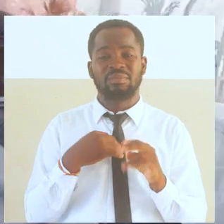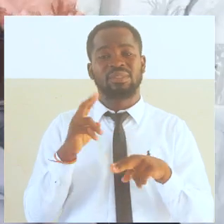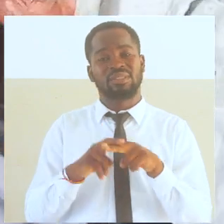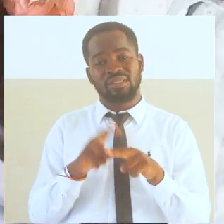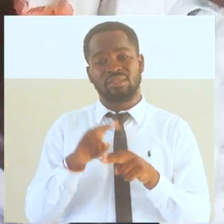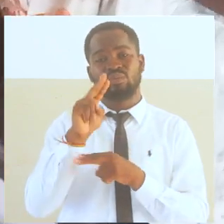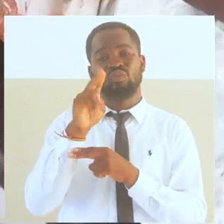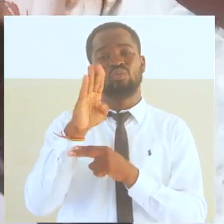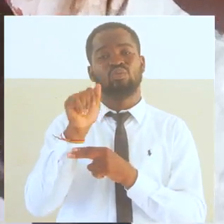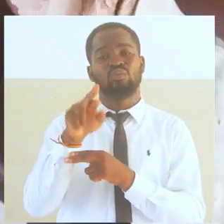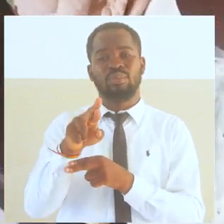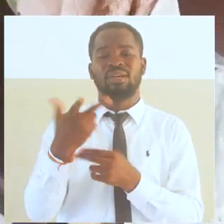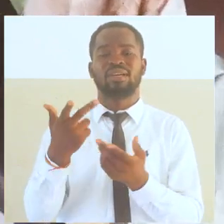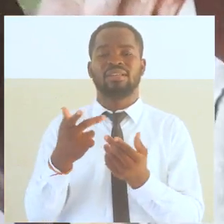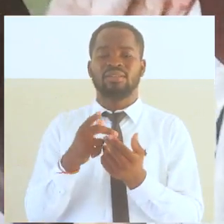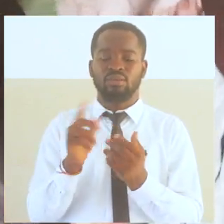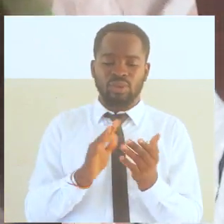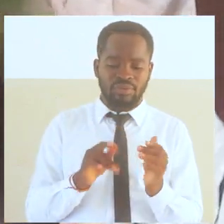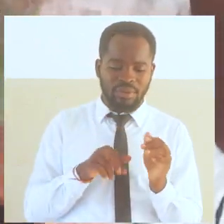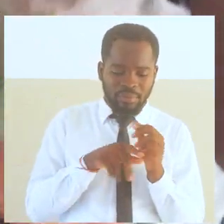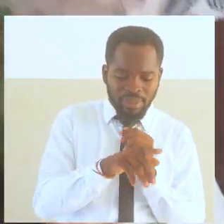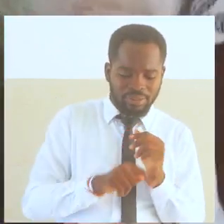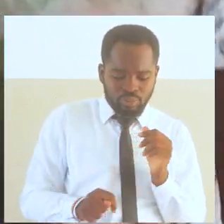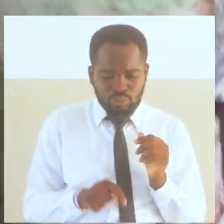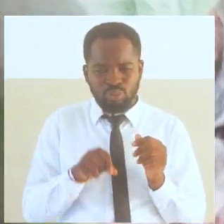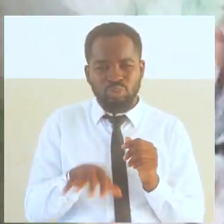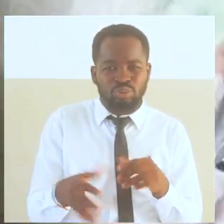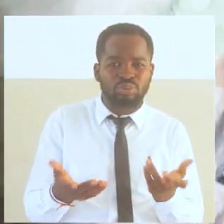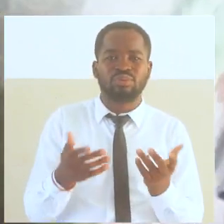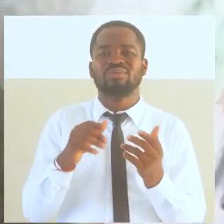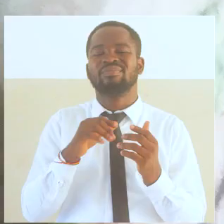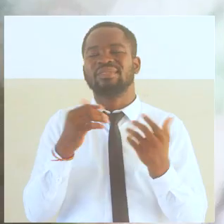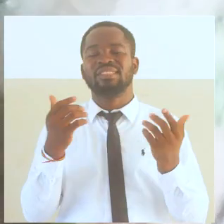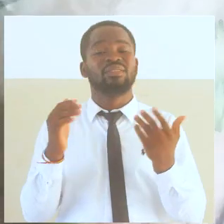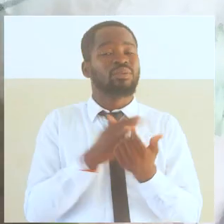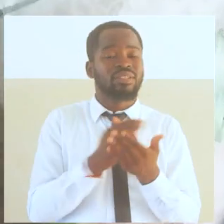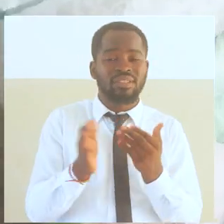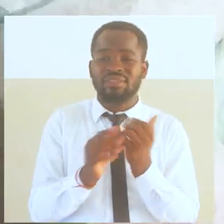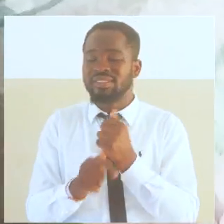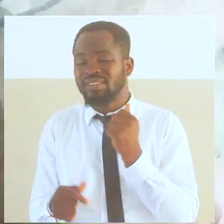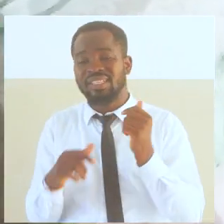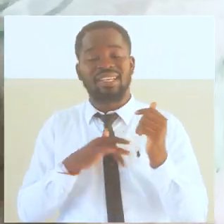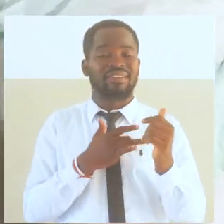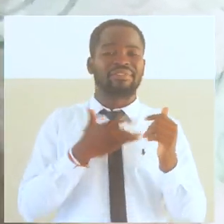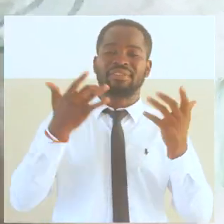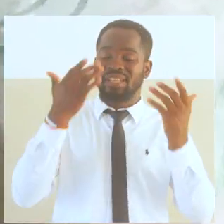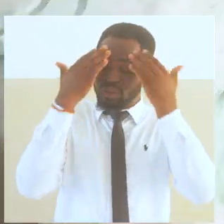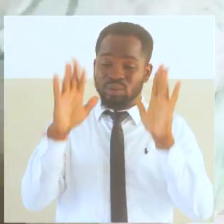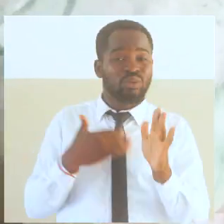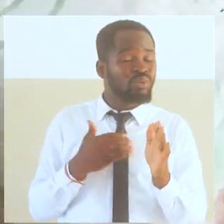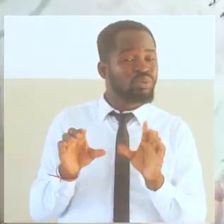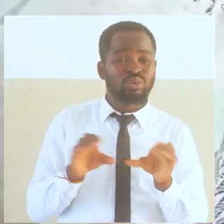In the course of putting this documentary together, Dorcas was hospitalized a few times as a result of infections and